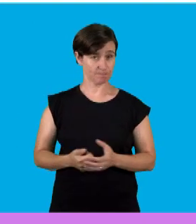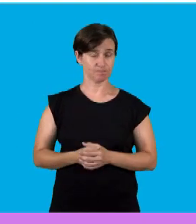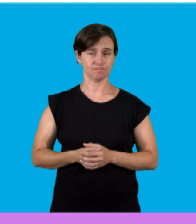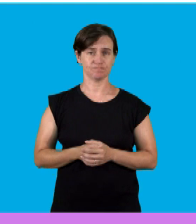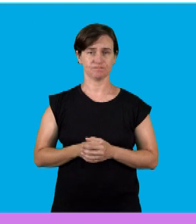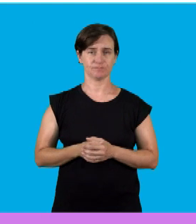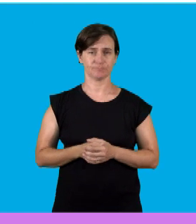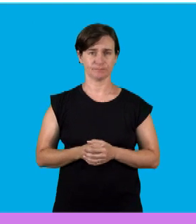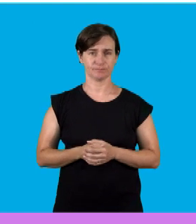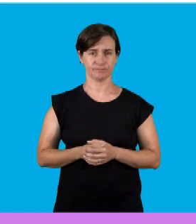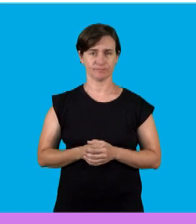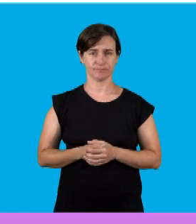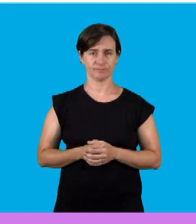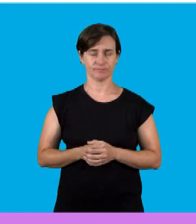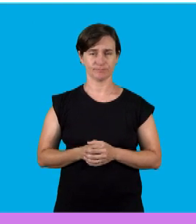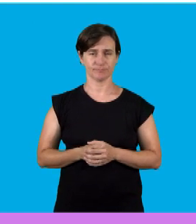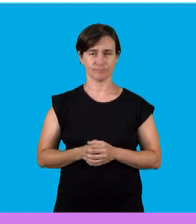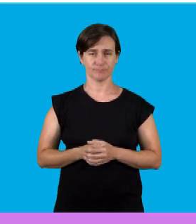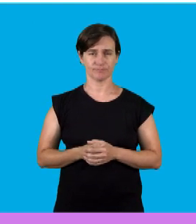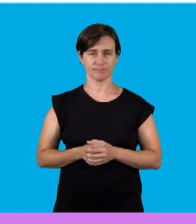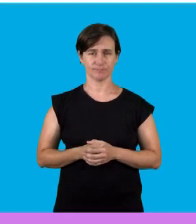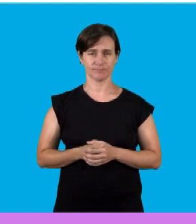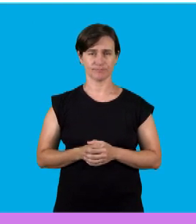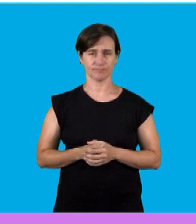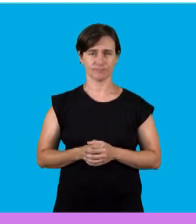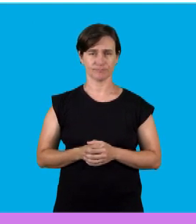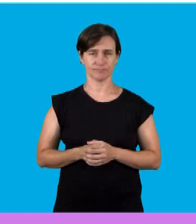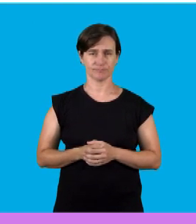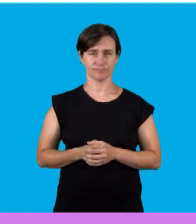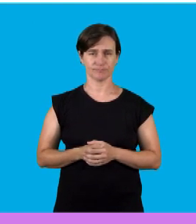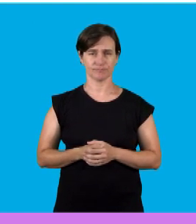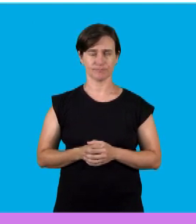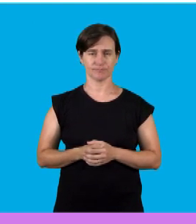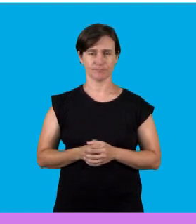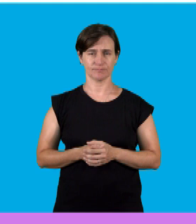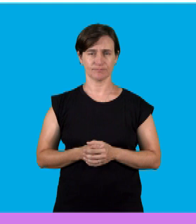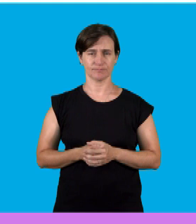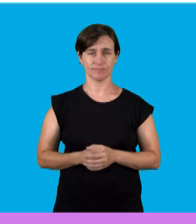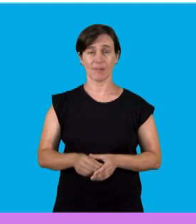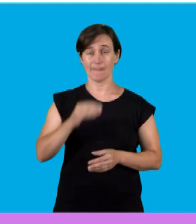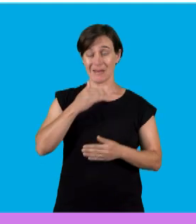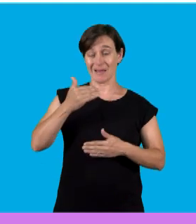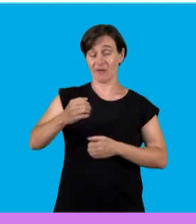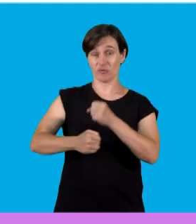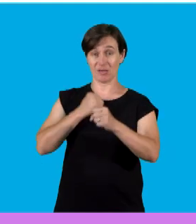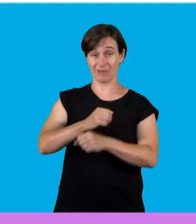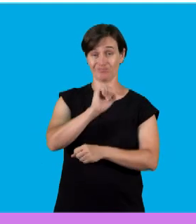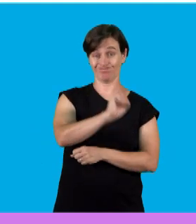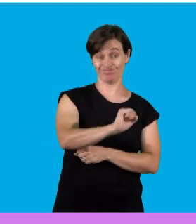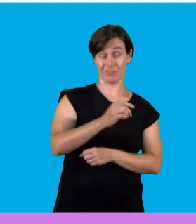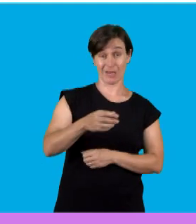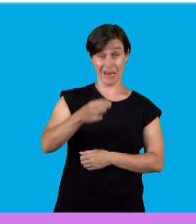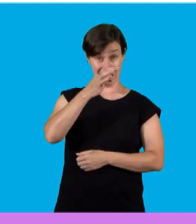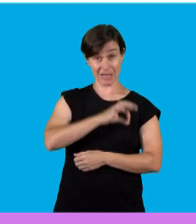37,454 Rand and 40 cents. That will give us an annual taxable income